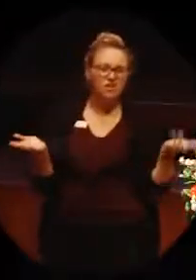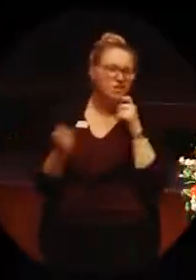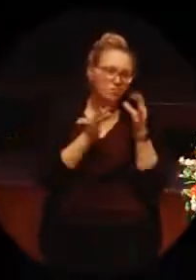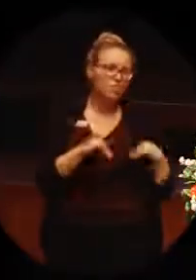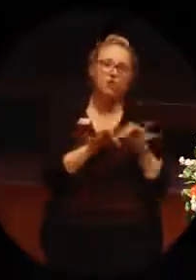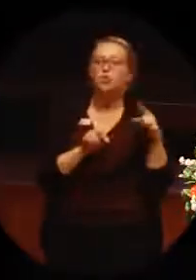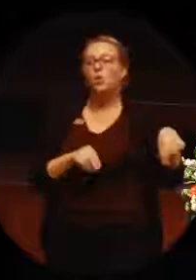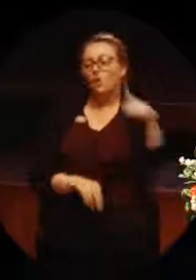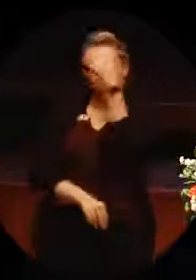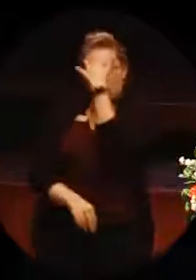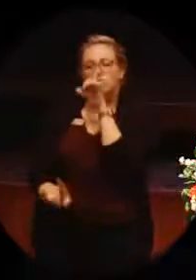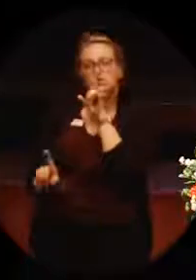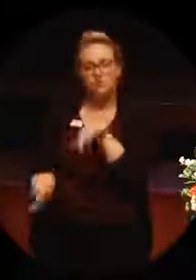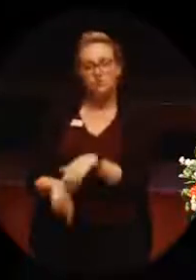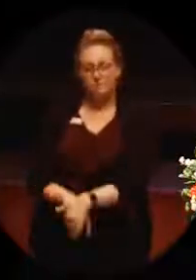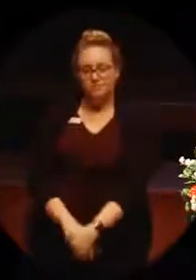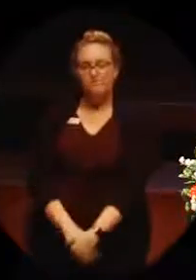to that question.